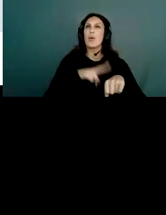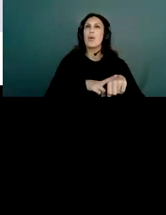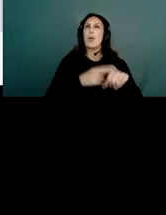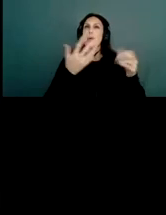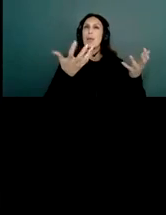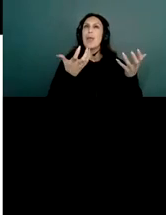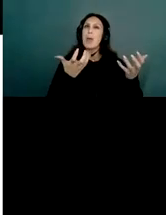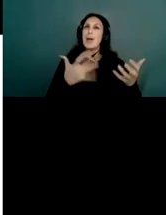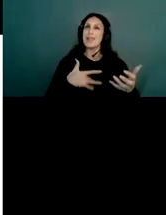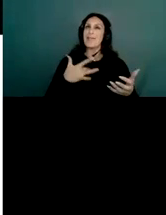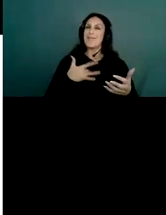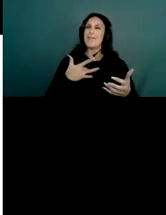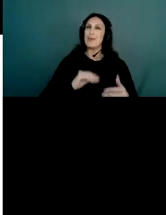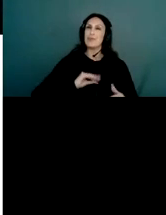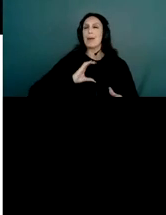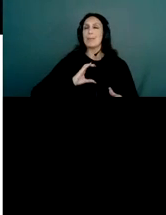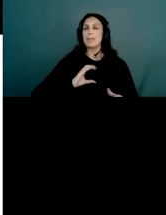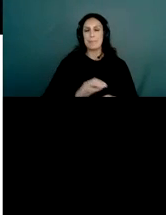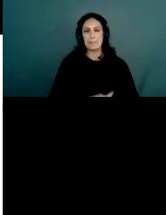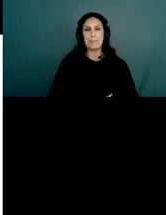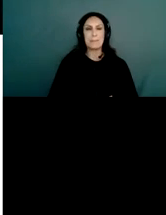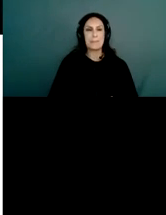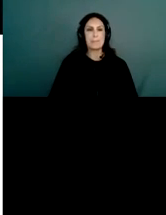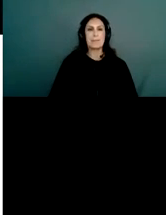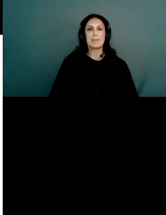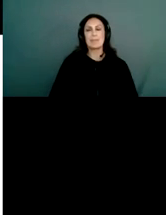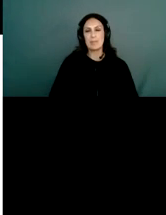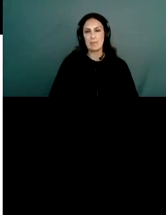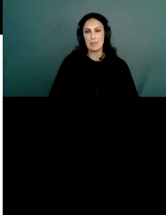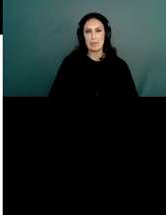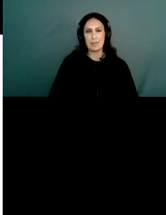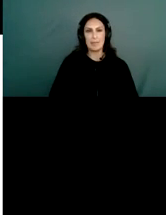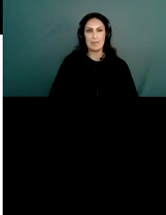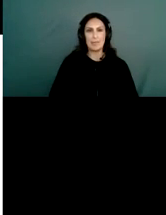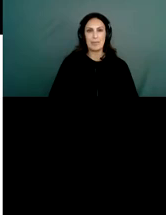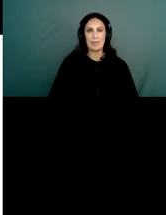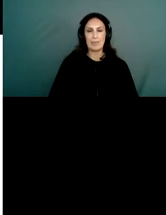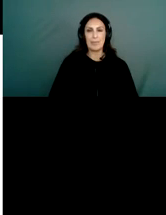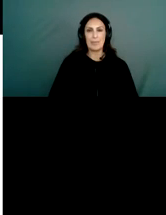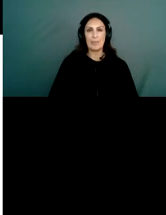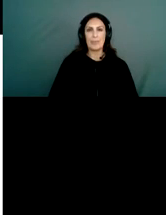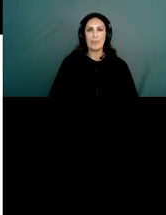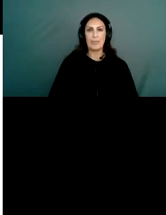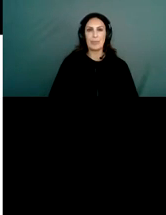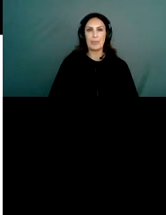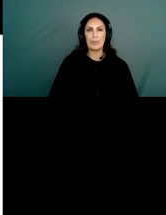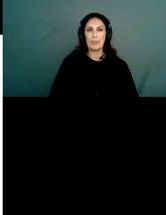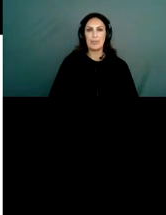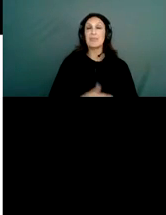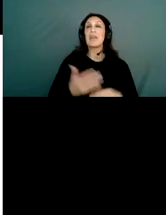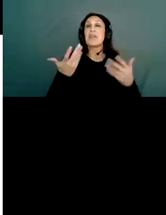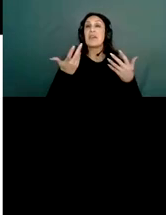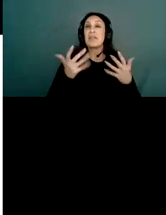So with that, I believe we have gone through and shown all of the pieces within